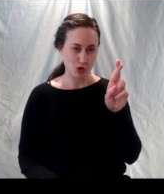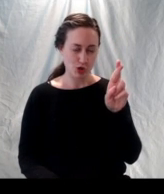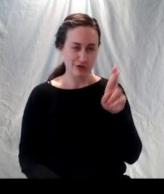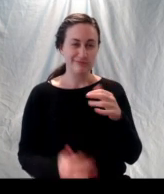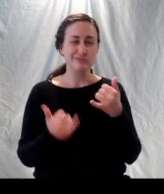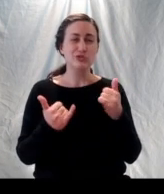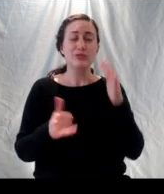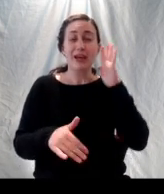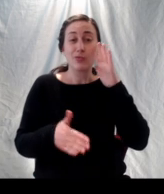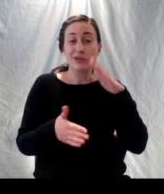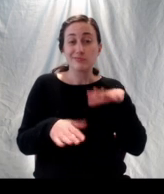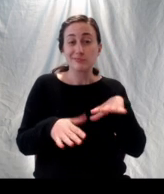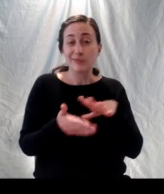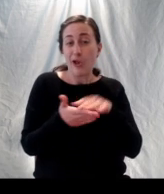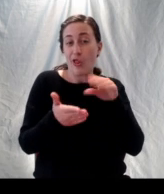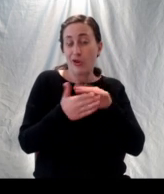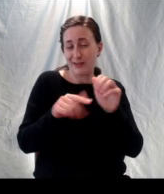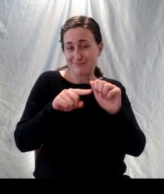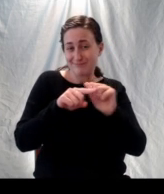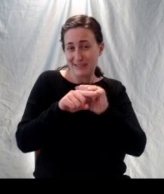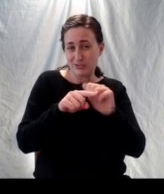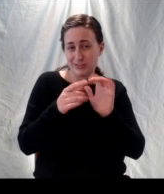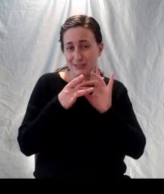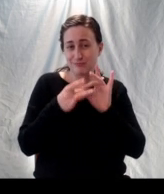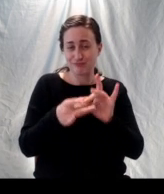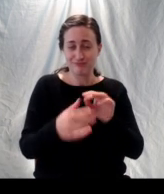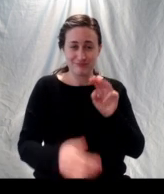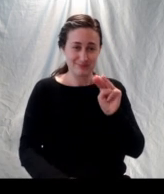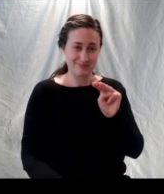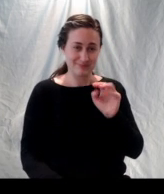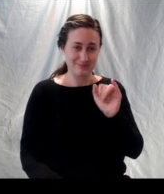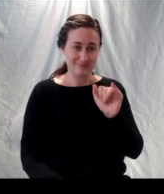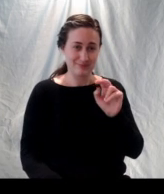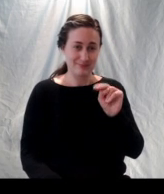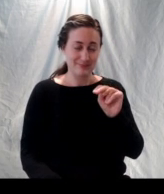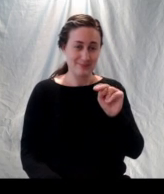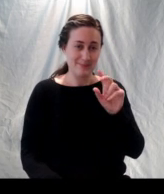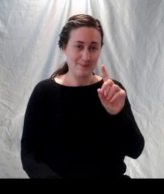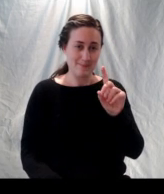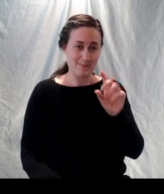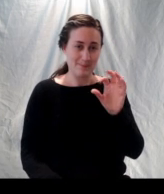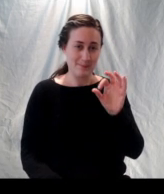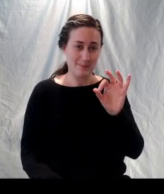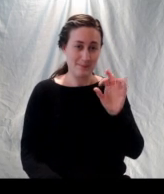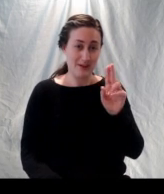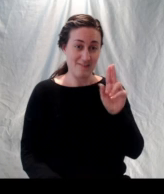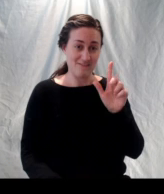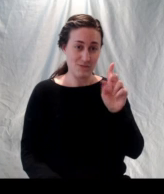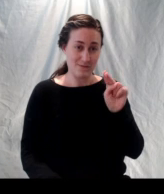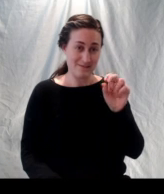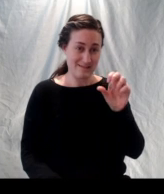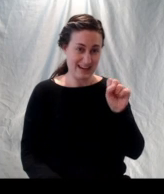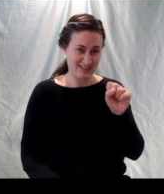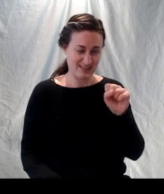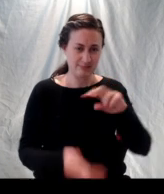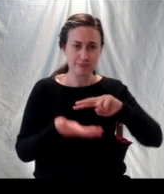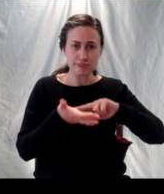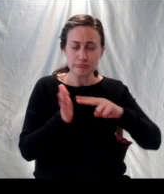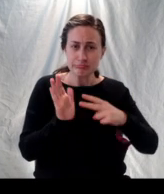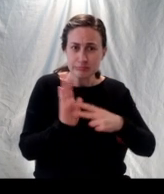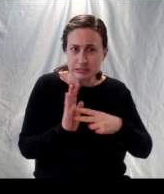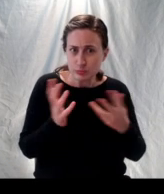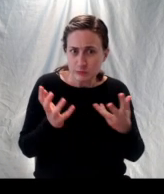awareness of what is going on around us and focusing on the here and now. So it's not thinking